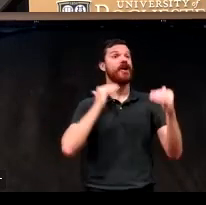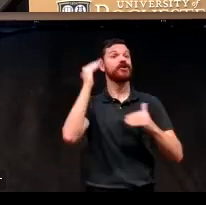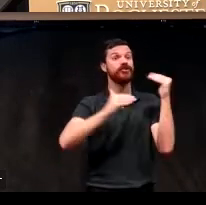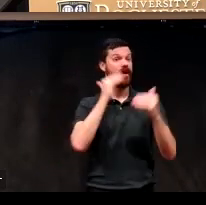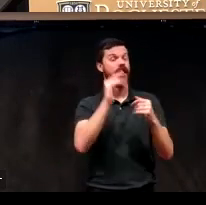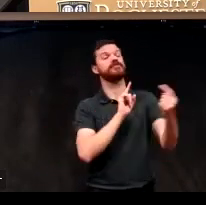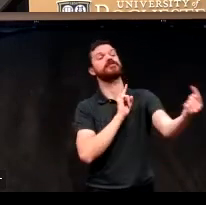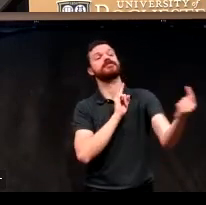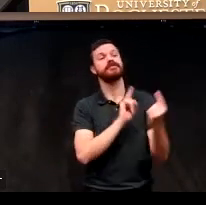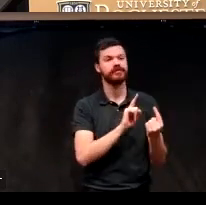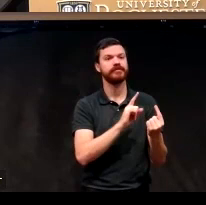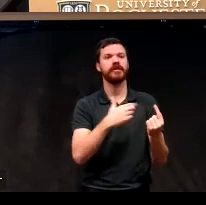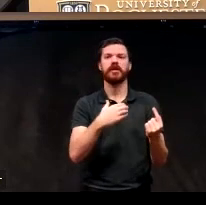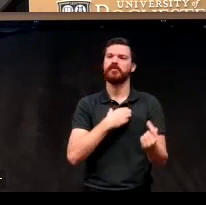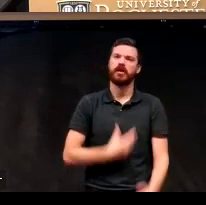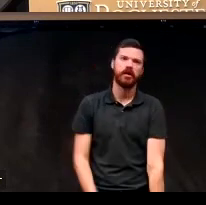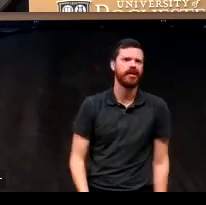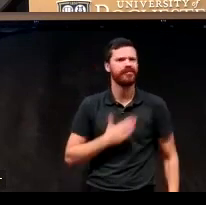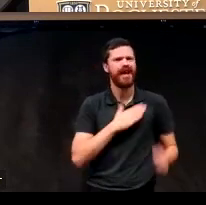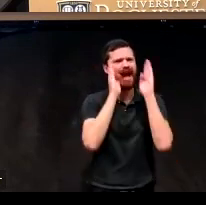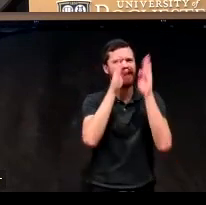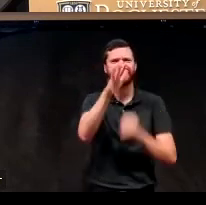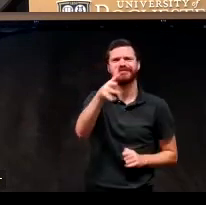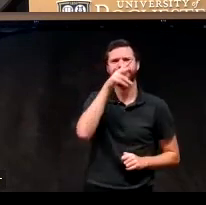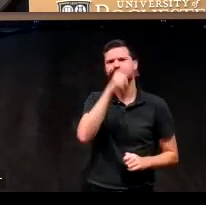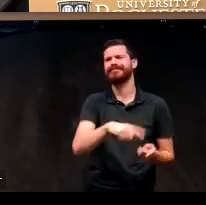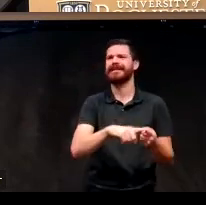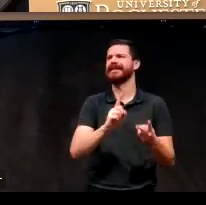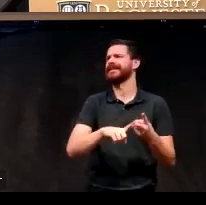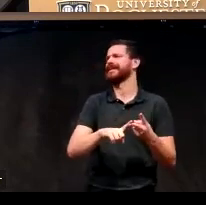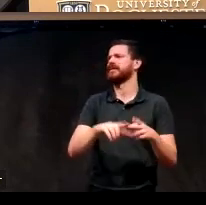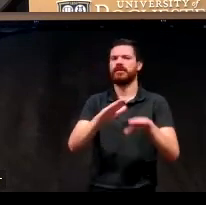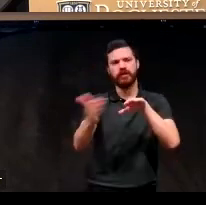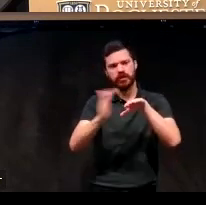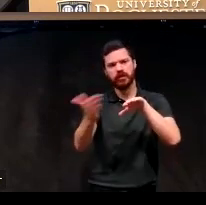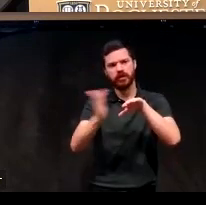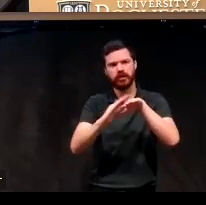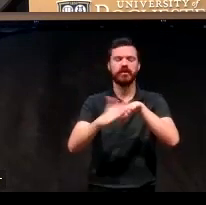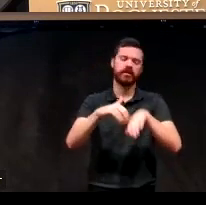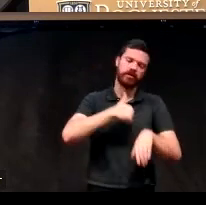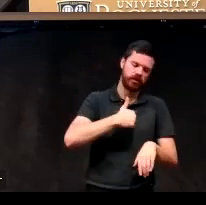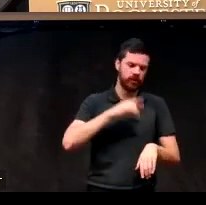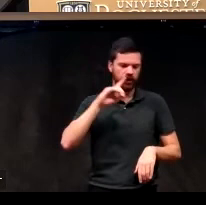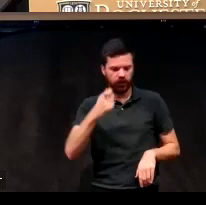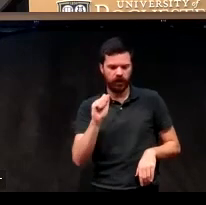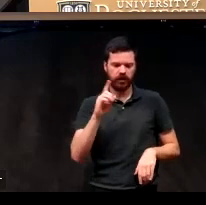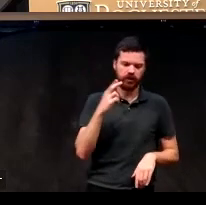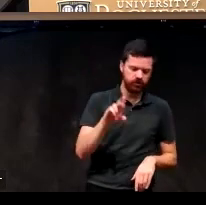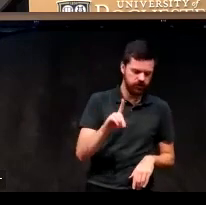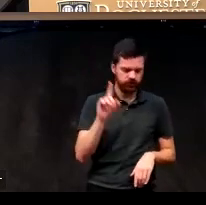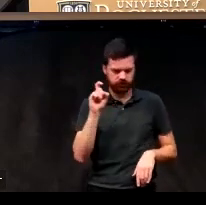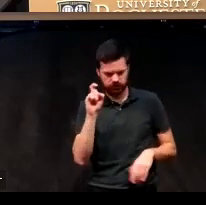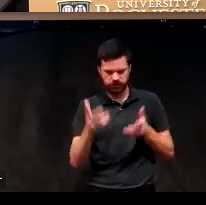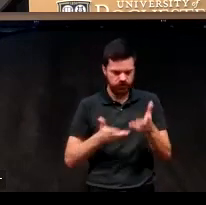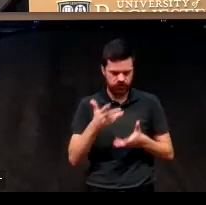come in with complaints of concentration, often an internet-related self-diagnosis of ADHD. Yep. And it's very,